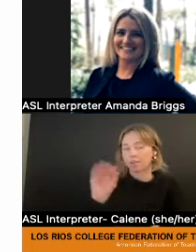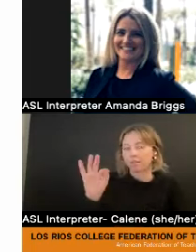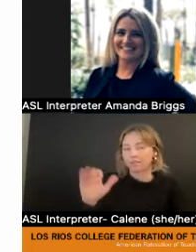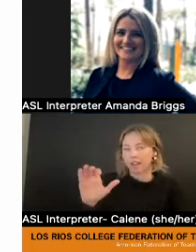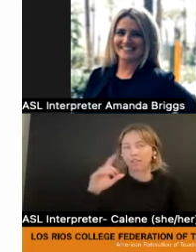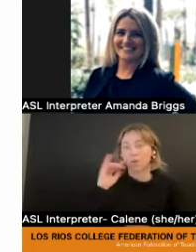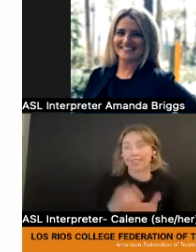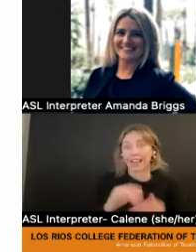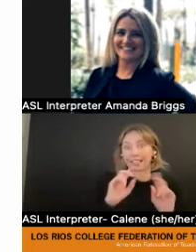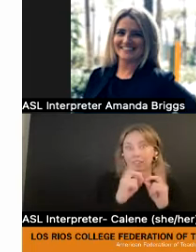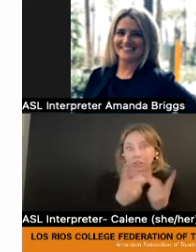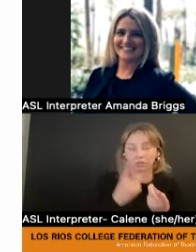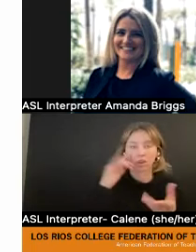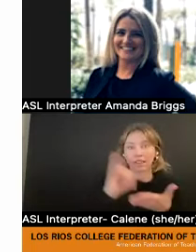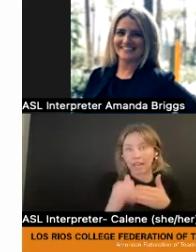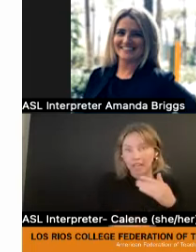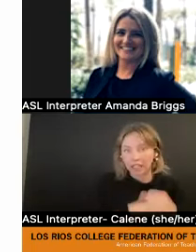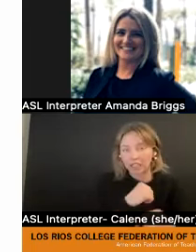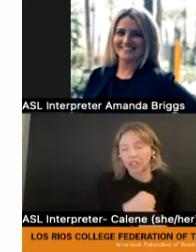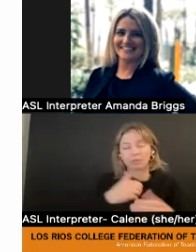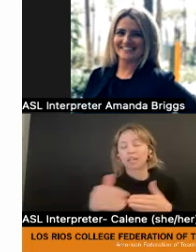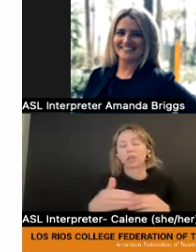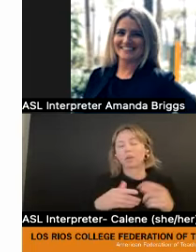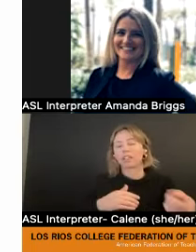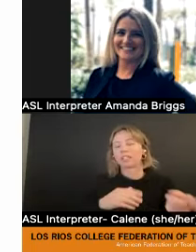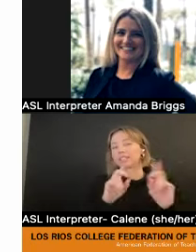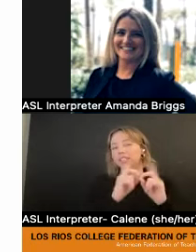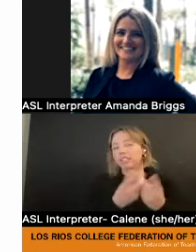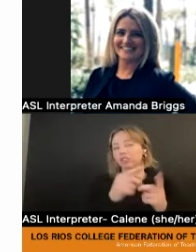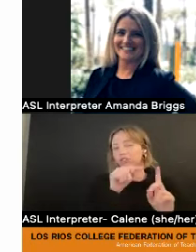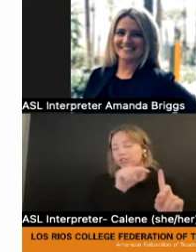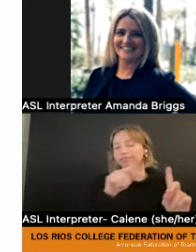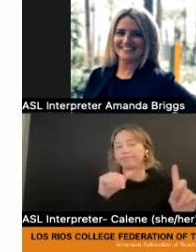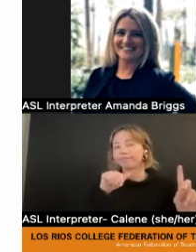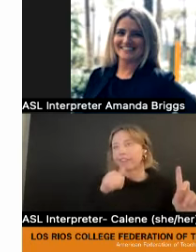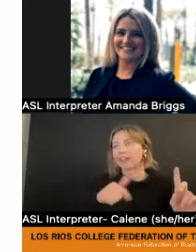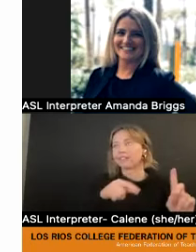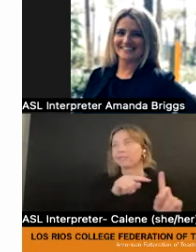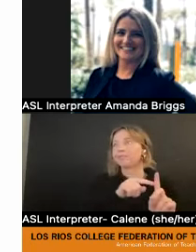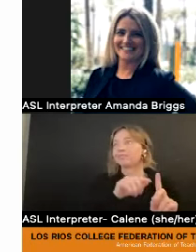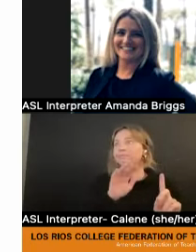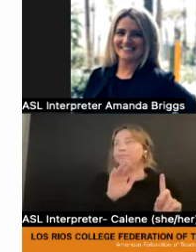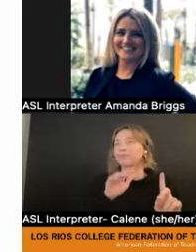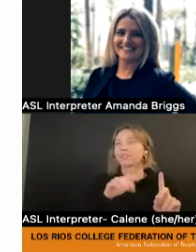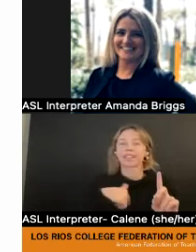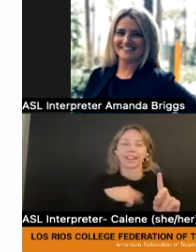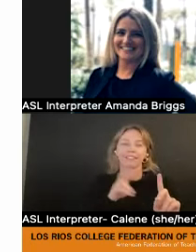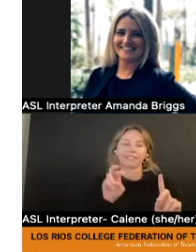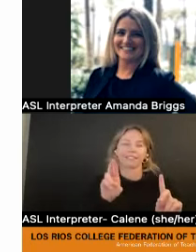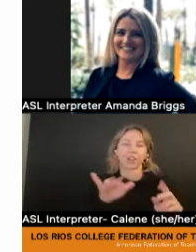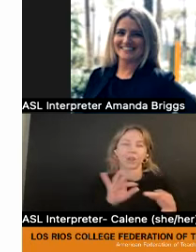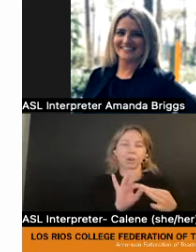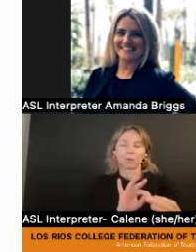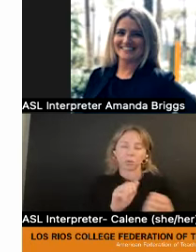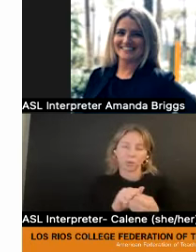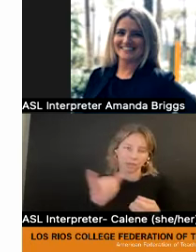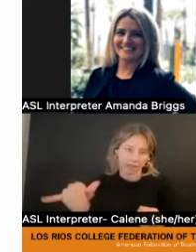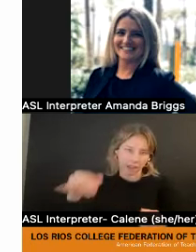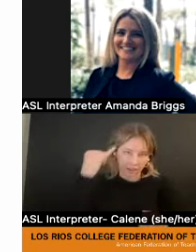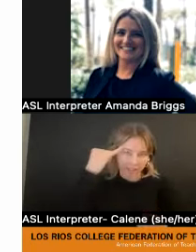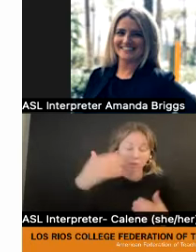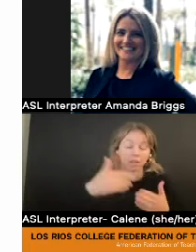year. But the district was not very cooperative on that. So I hope